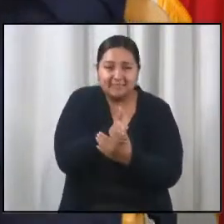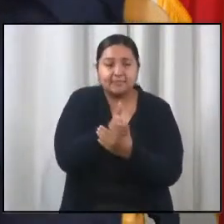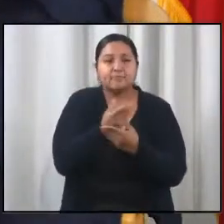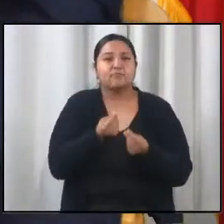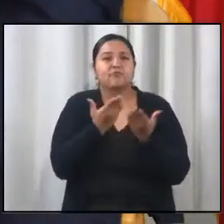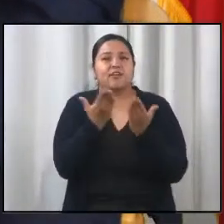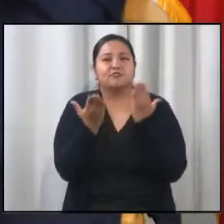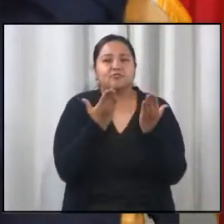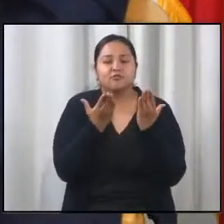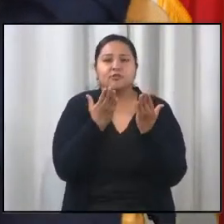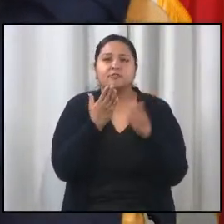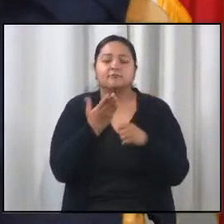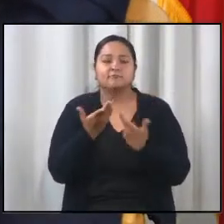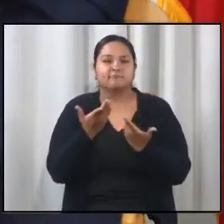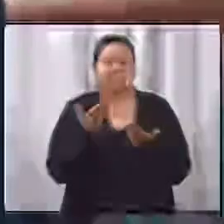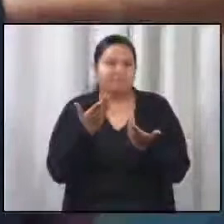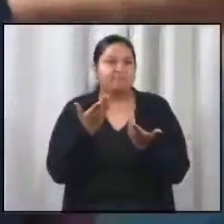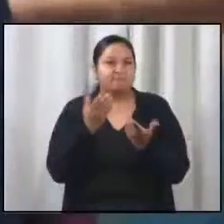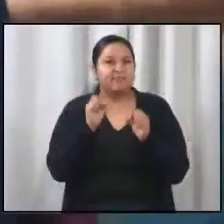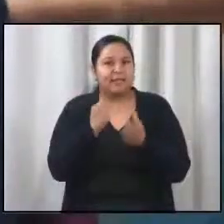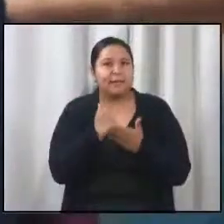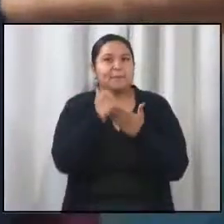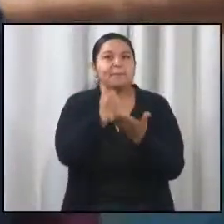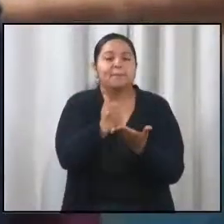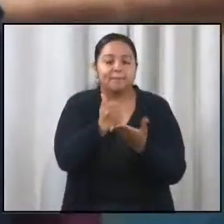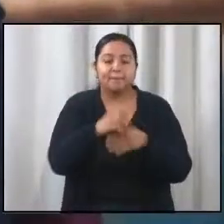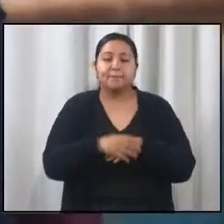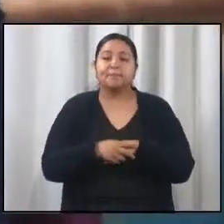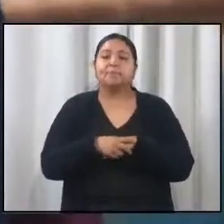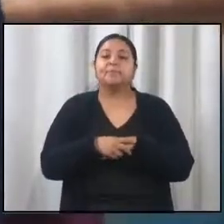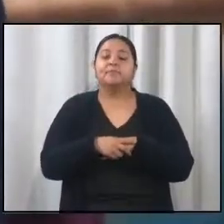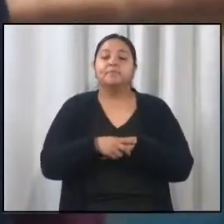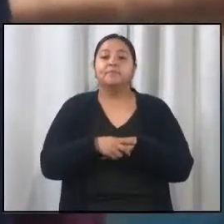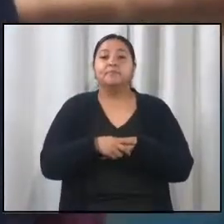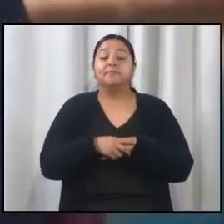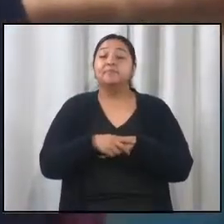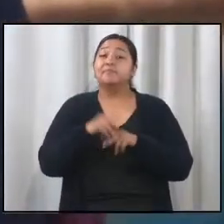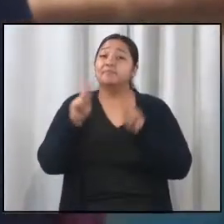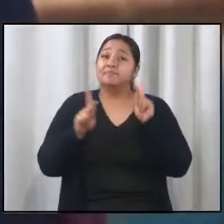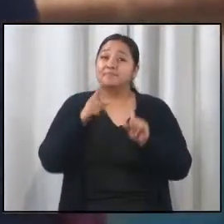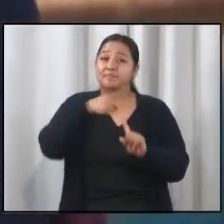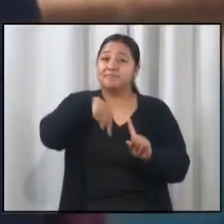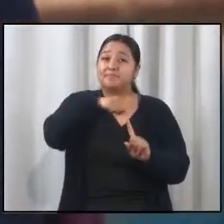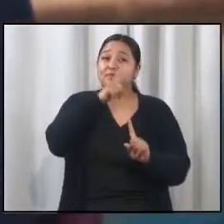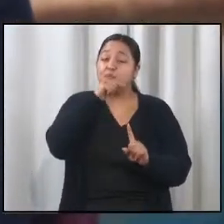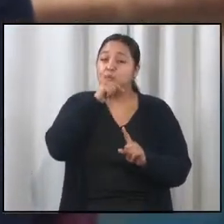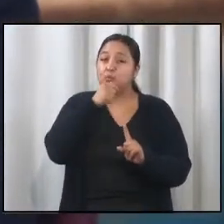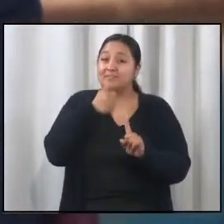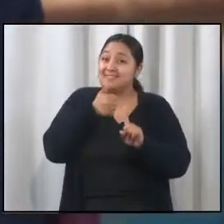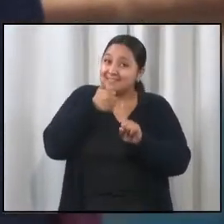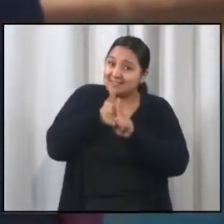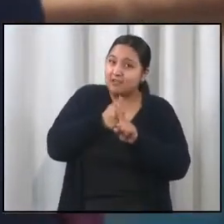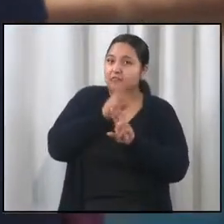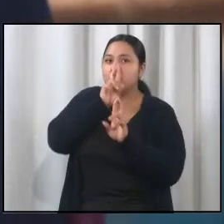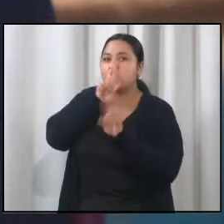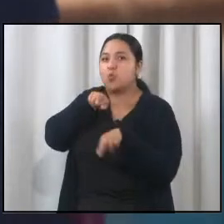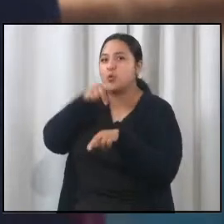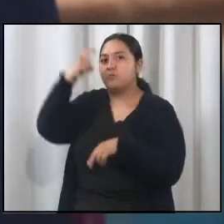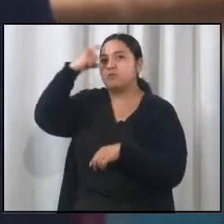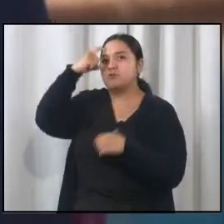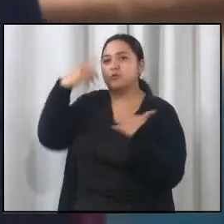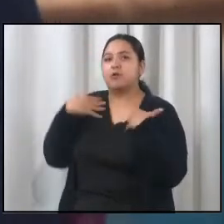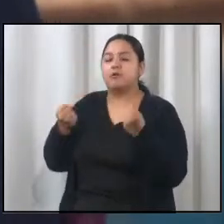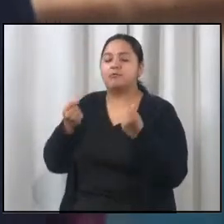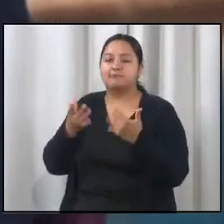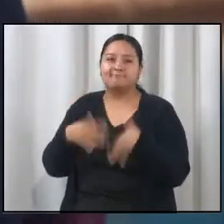more. Also, the amount of individuals who self-report mental health issues is key. Tonight at